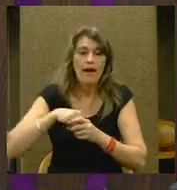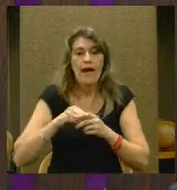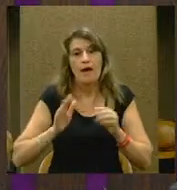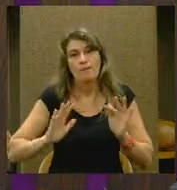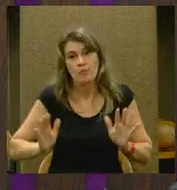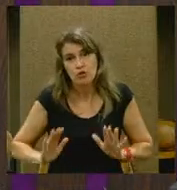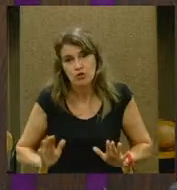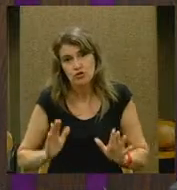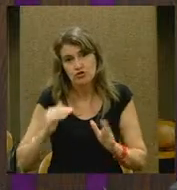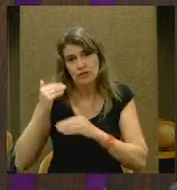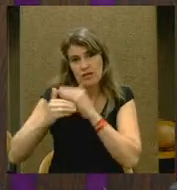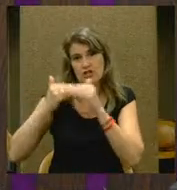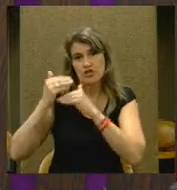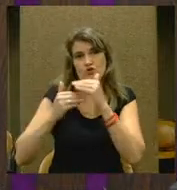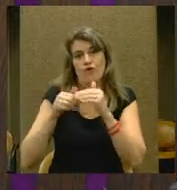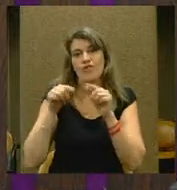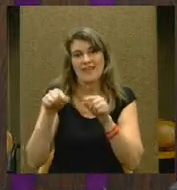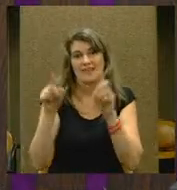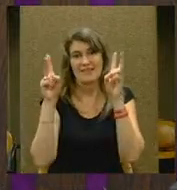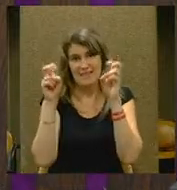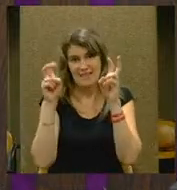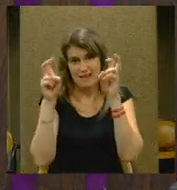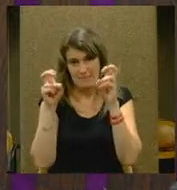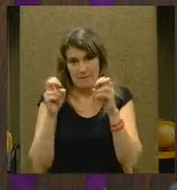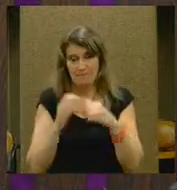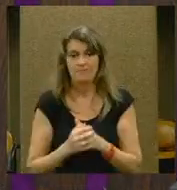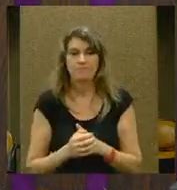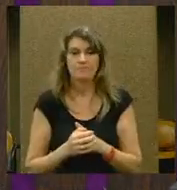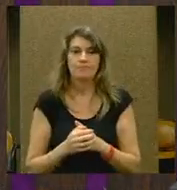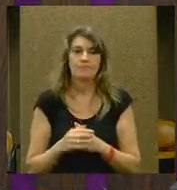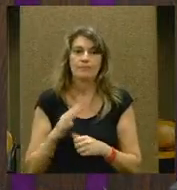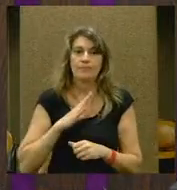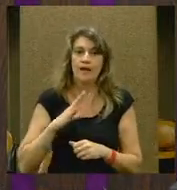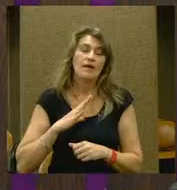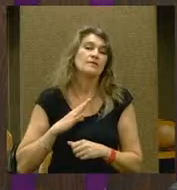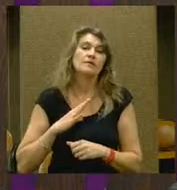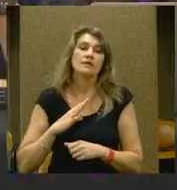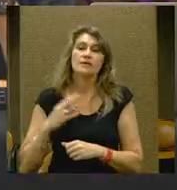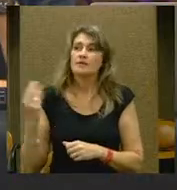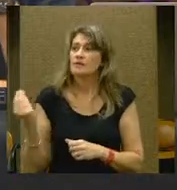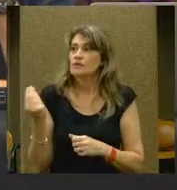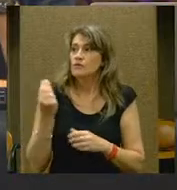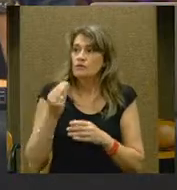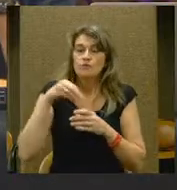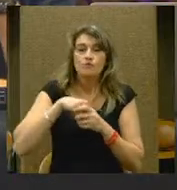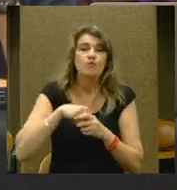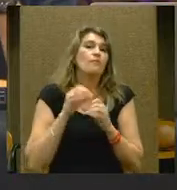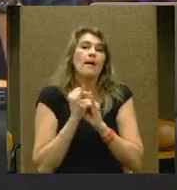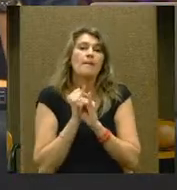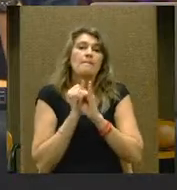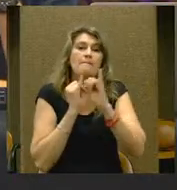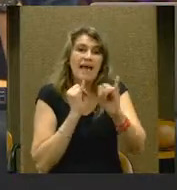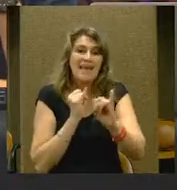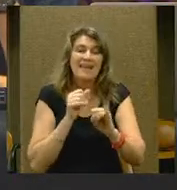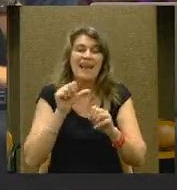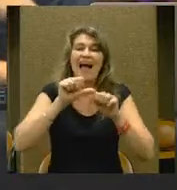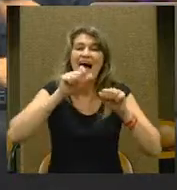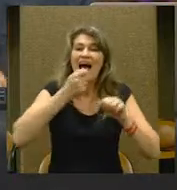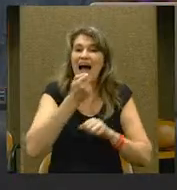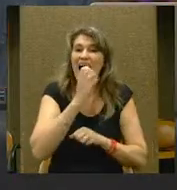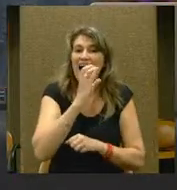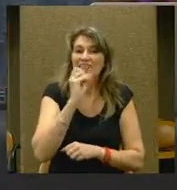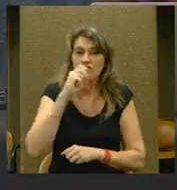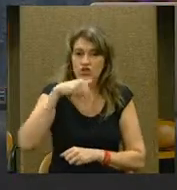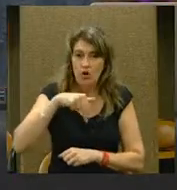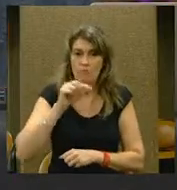to be involved and be part of the processes of these topics. So whether you register